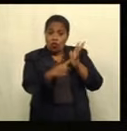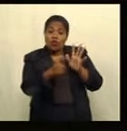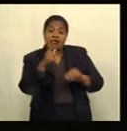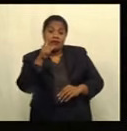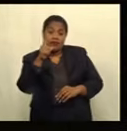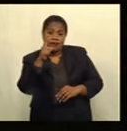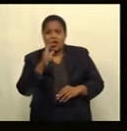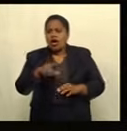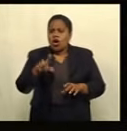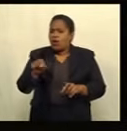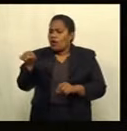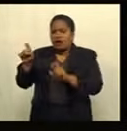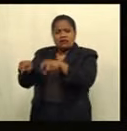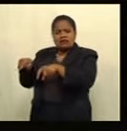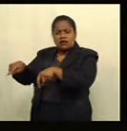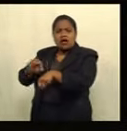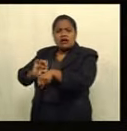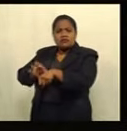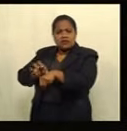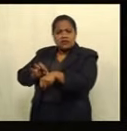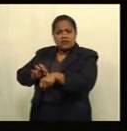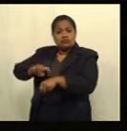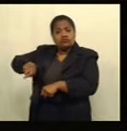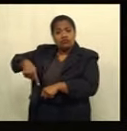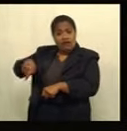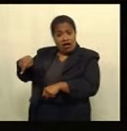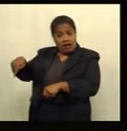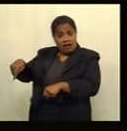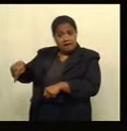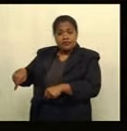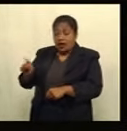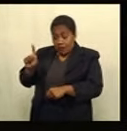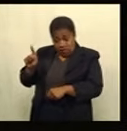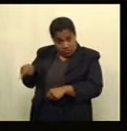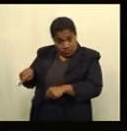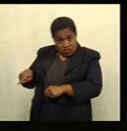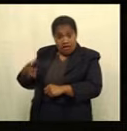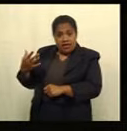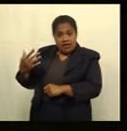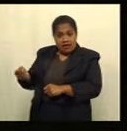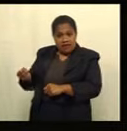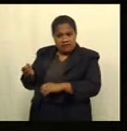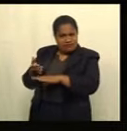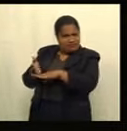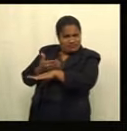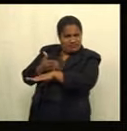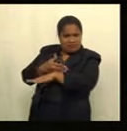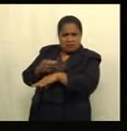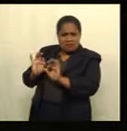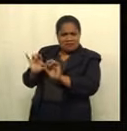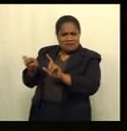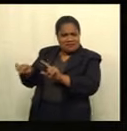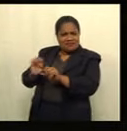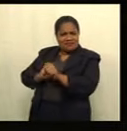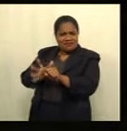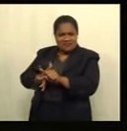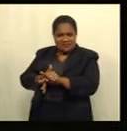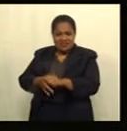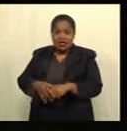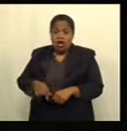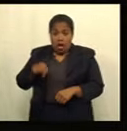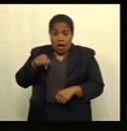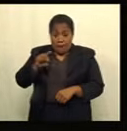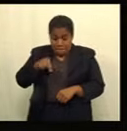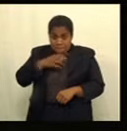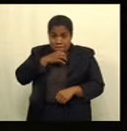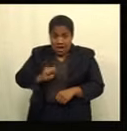Colonial War Memorial Hospital in Suva and had a pre-existing non-COVID-19 medical condition, meaning he was